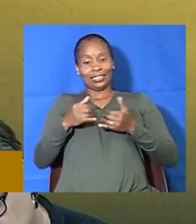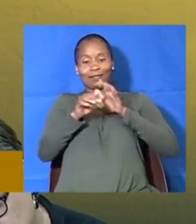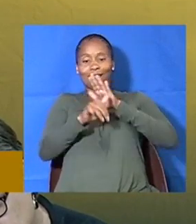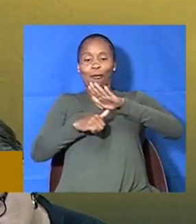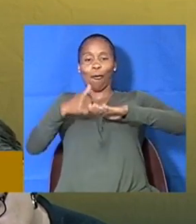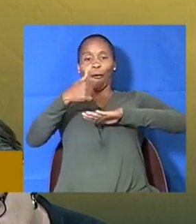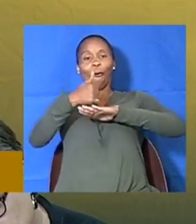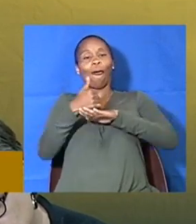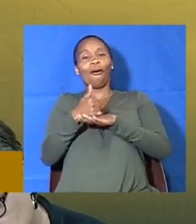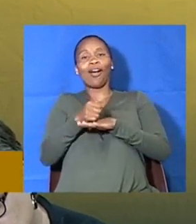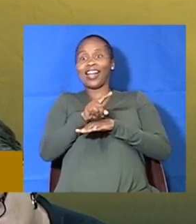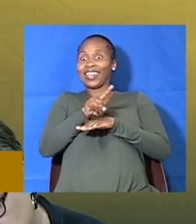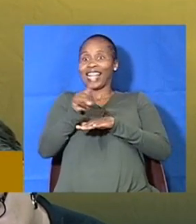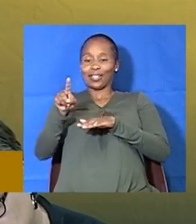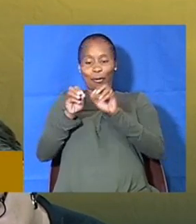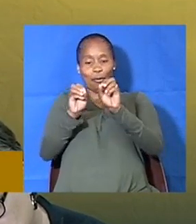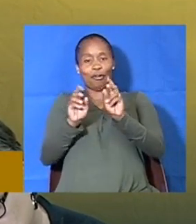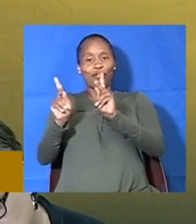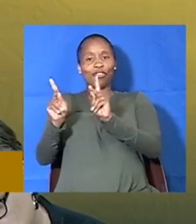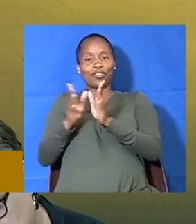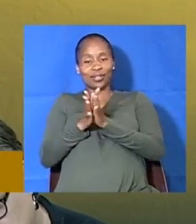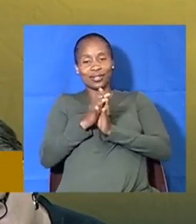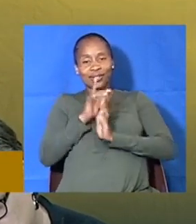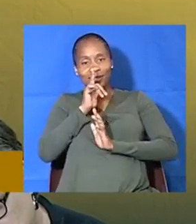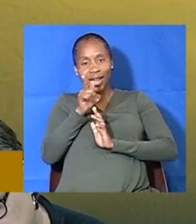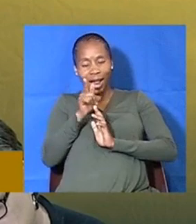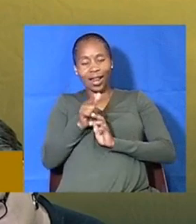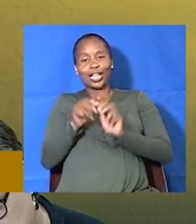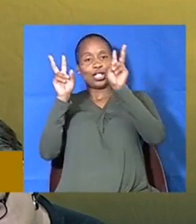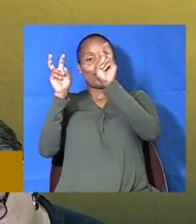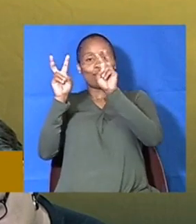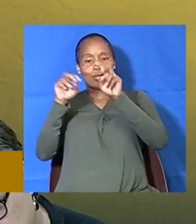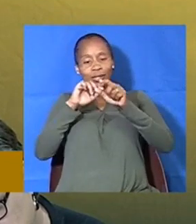yabonga thokozani bogogo